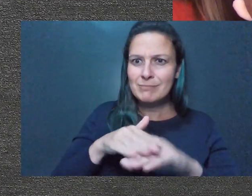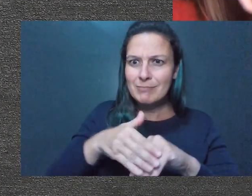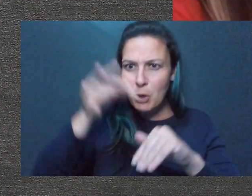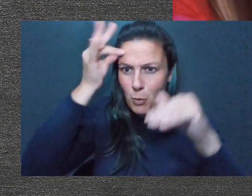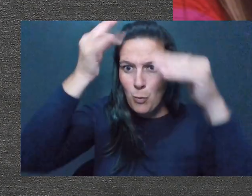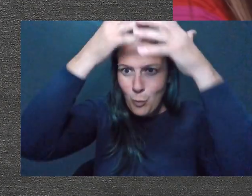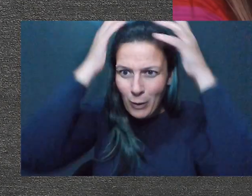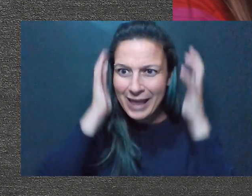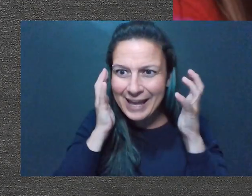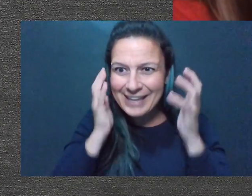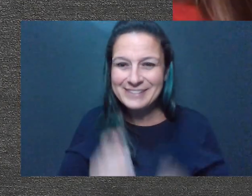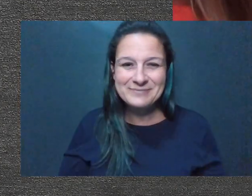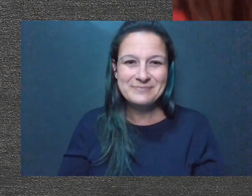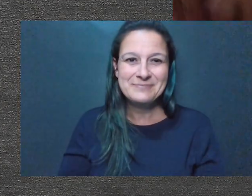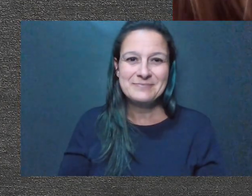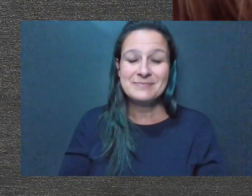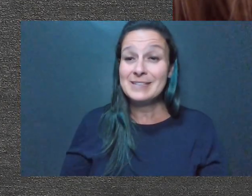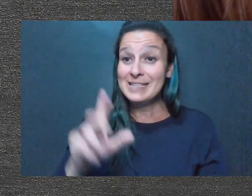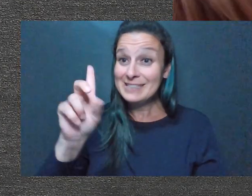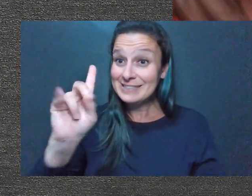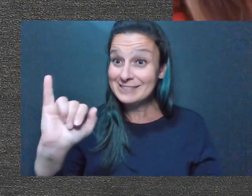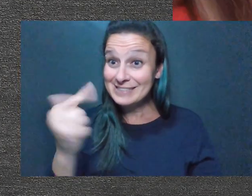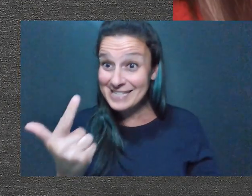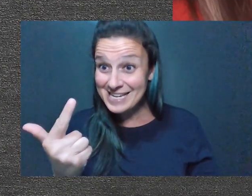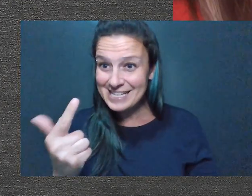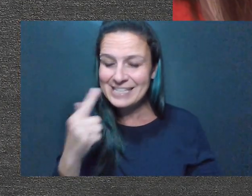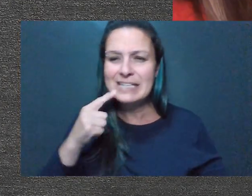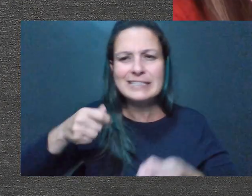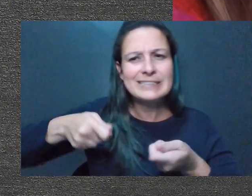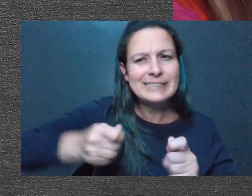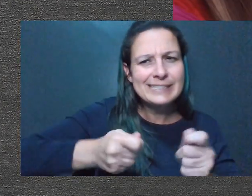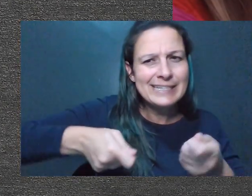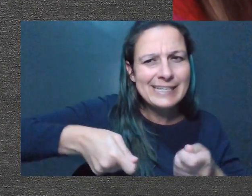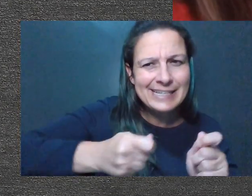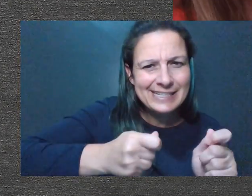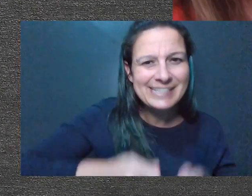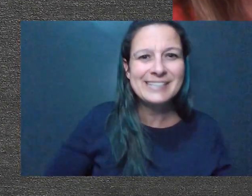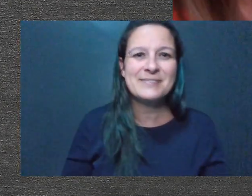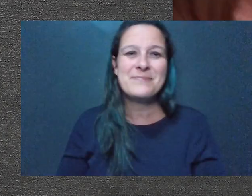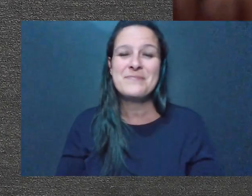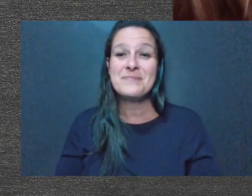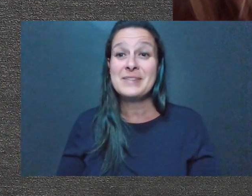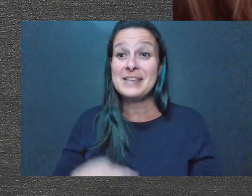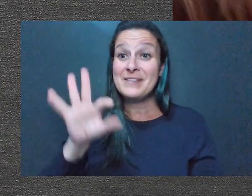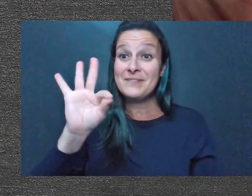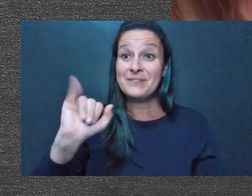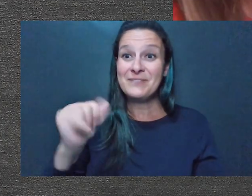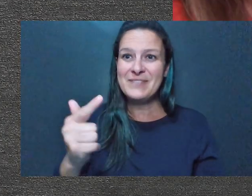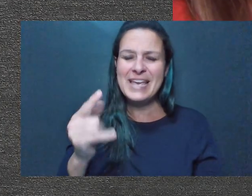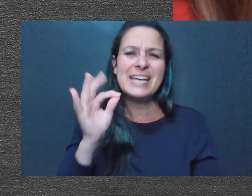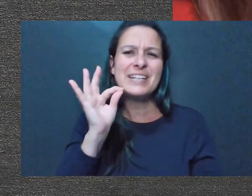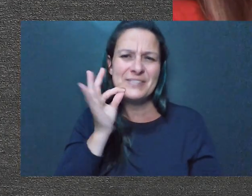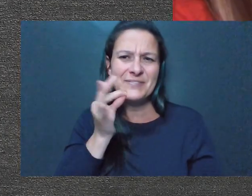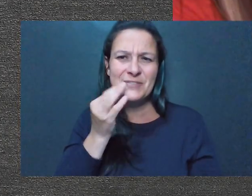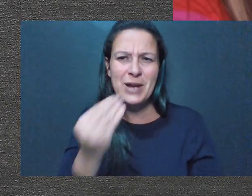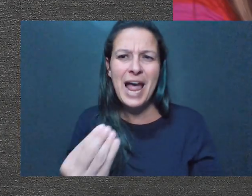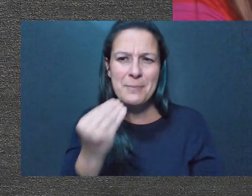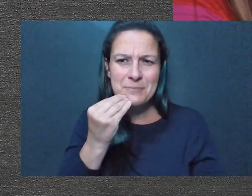Wig, wig. Dig, dig.